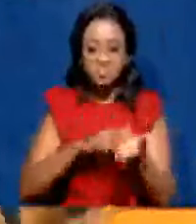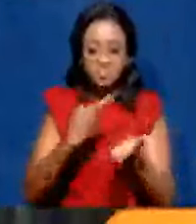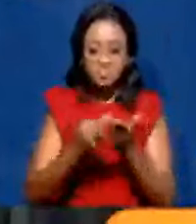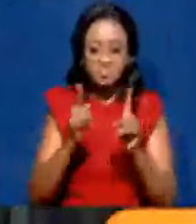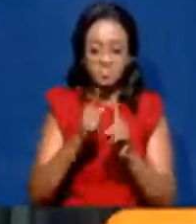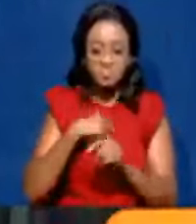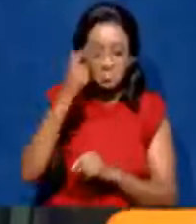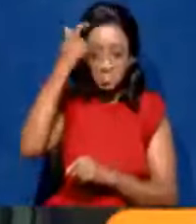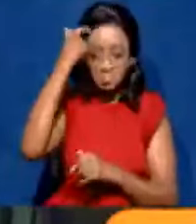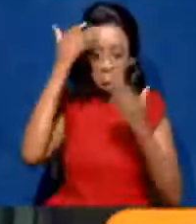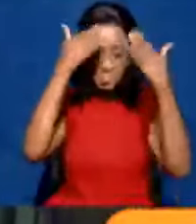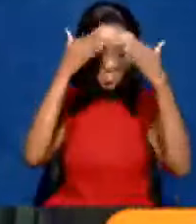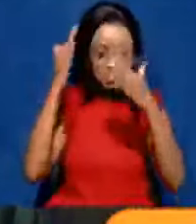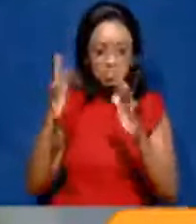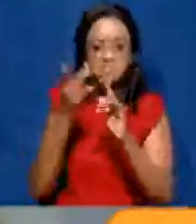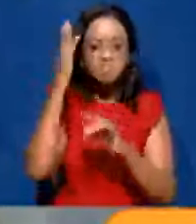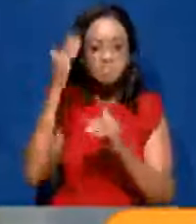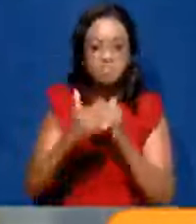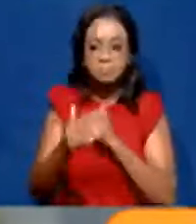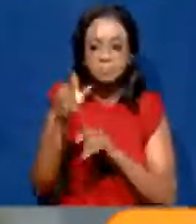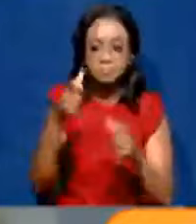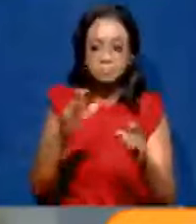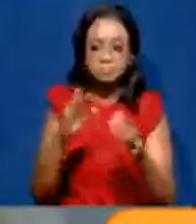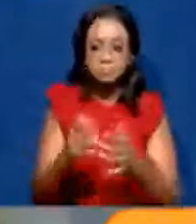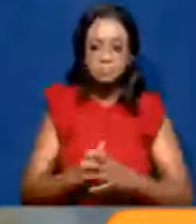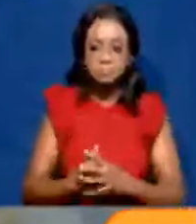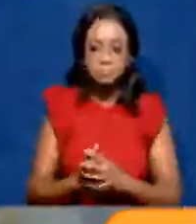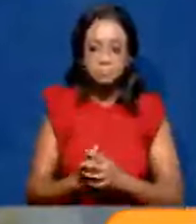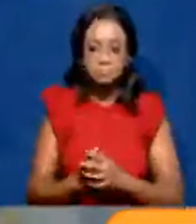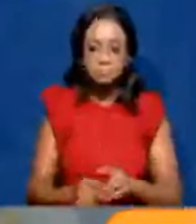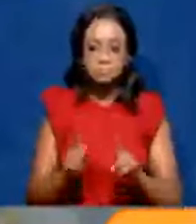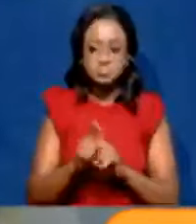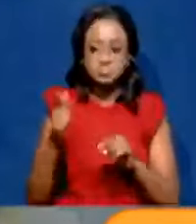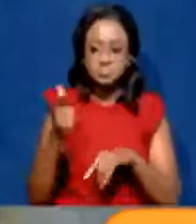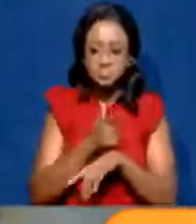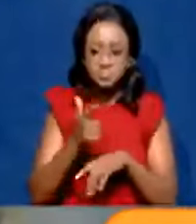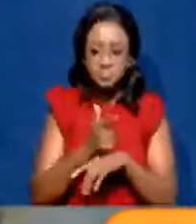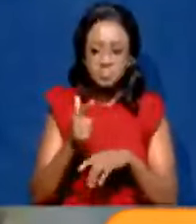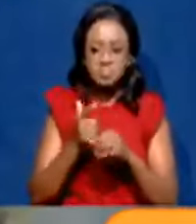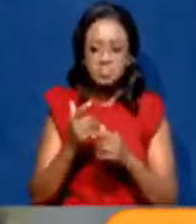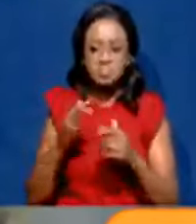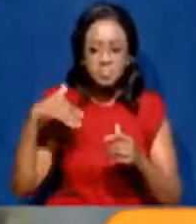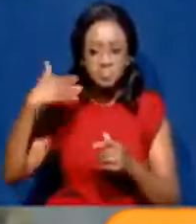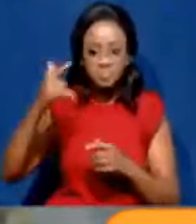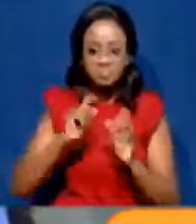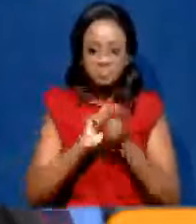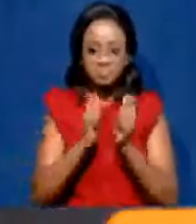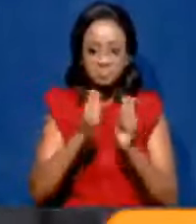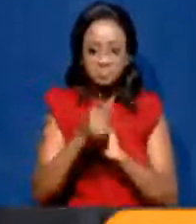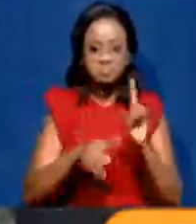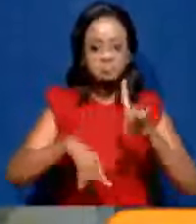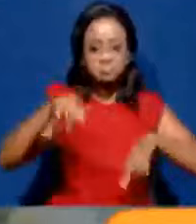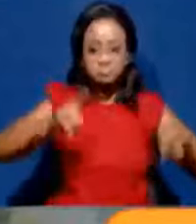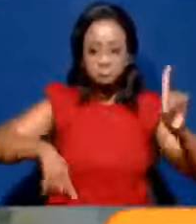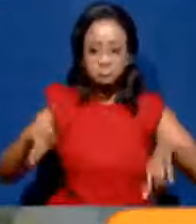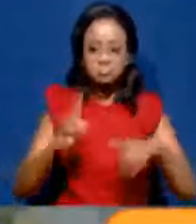upevuke kiakili ujue mali media inaelekea. The field of media, just like any other, is always changing, very dynamic.